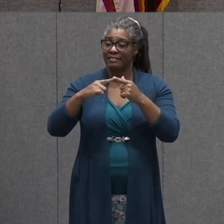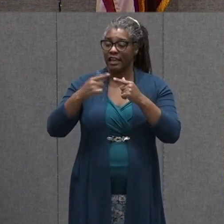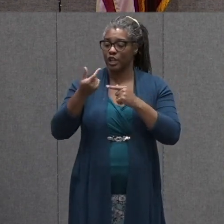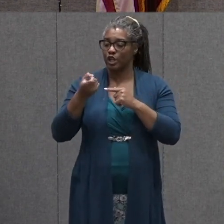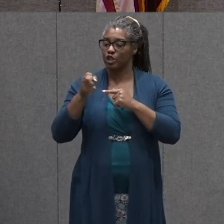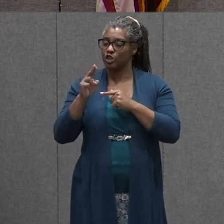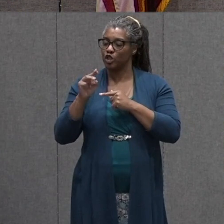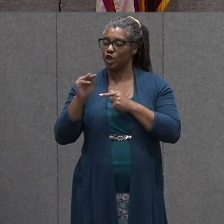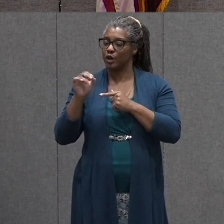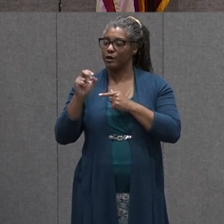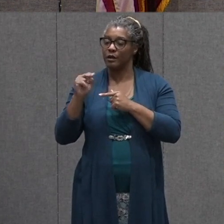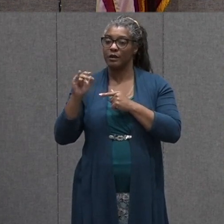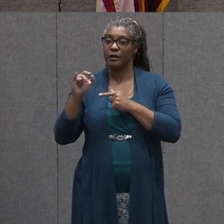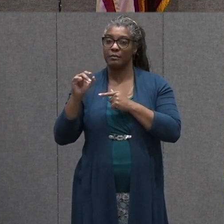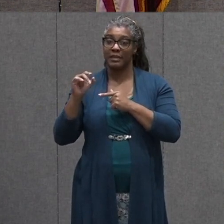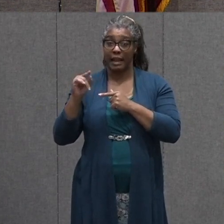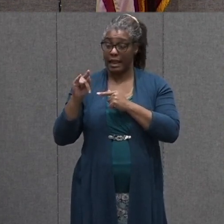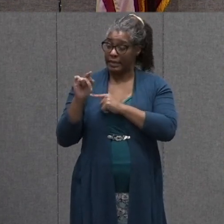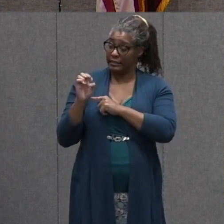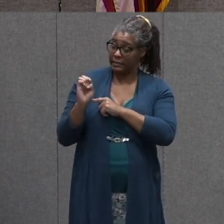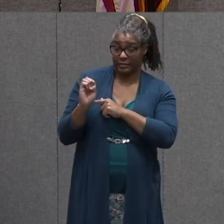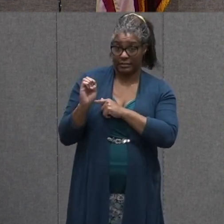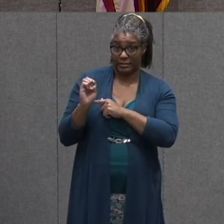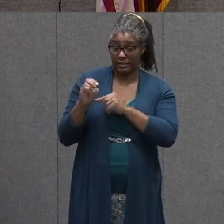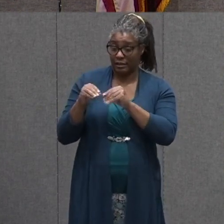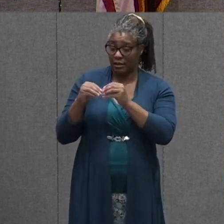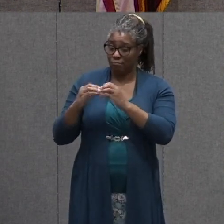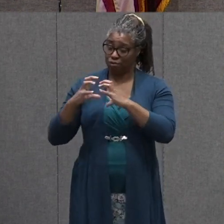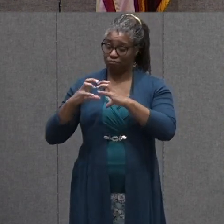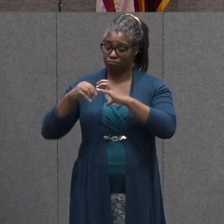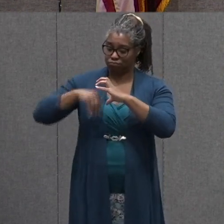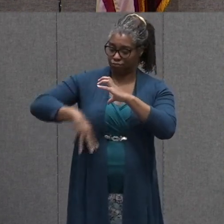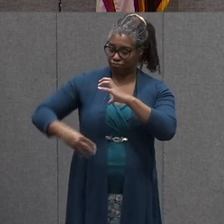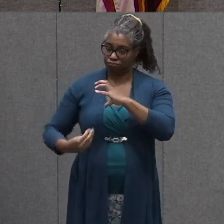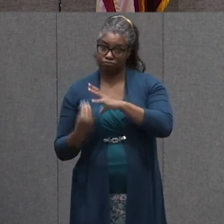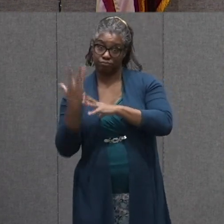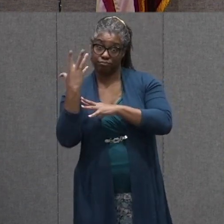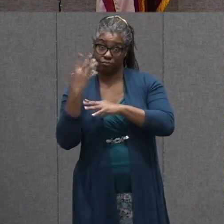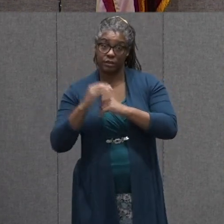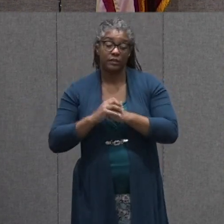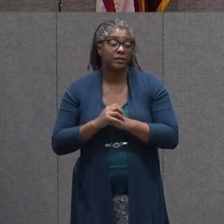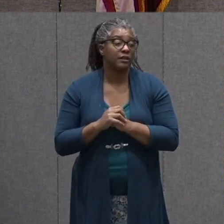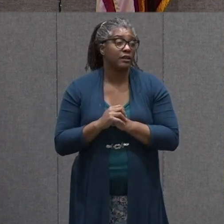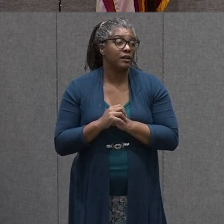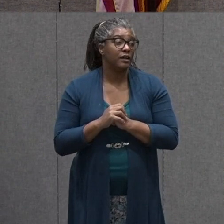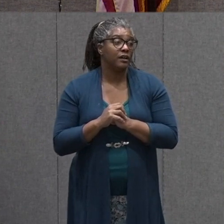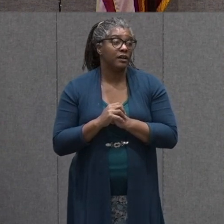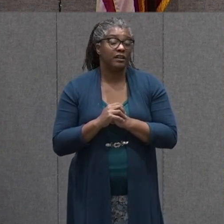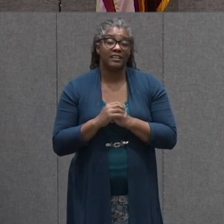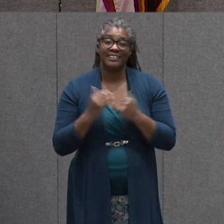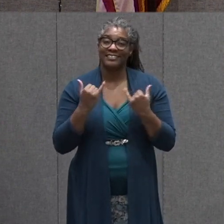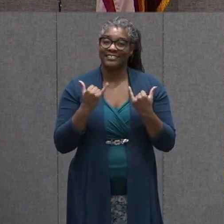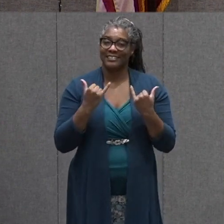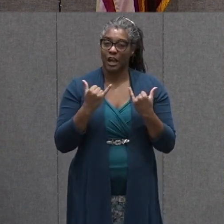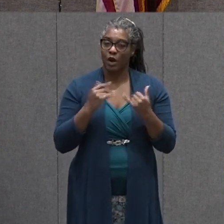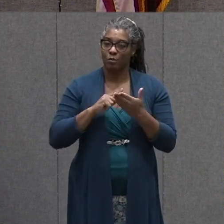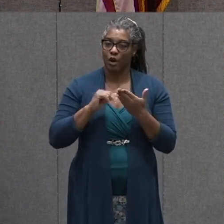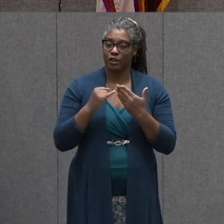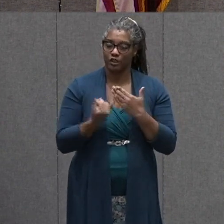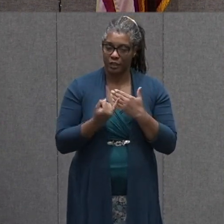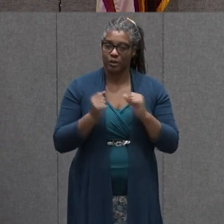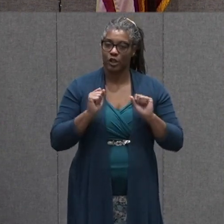You go back to school. Yeah, we're so excited for that. And once you get back to school, think about what